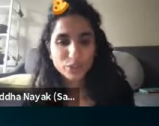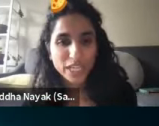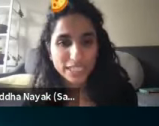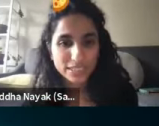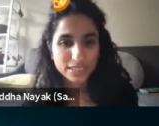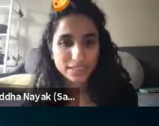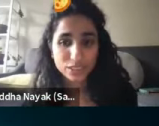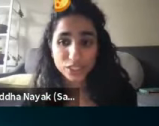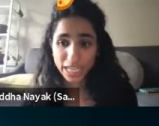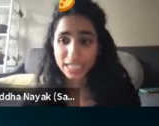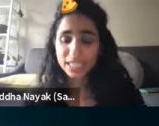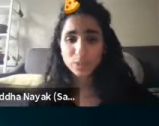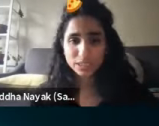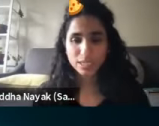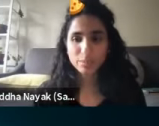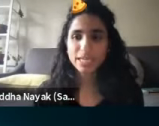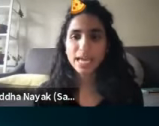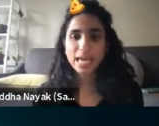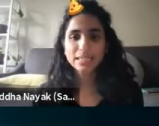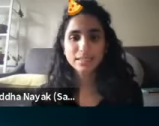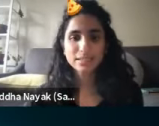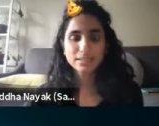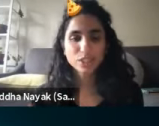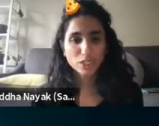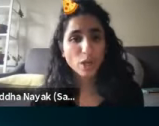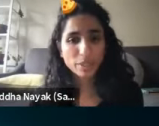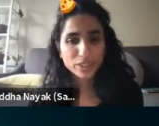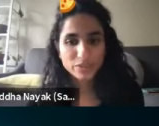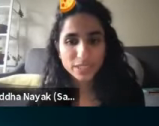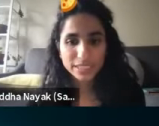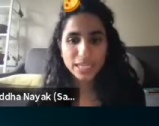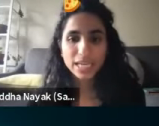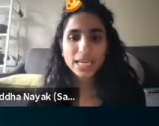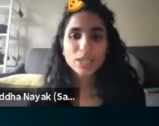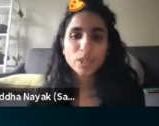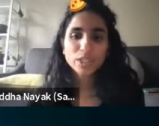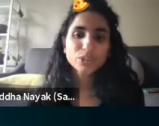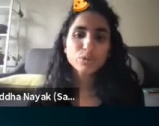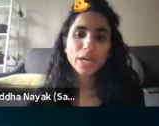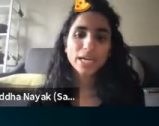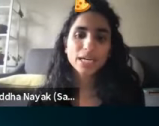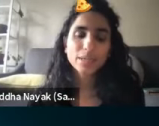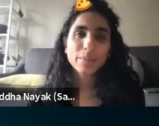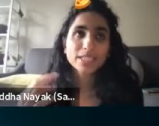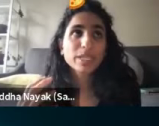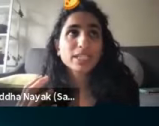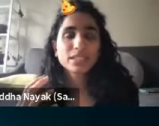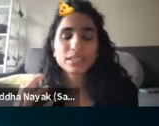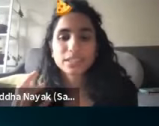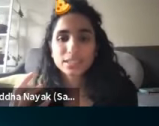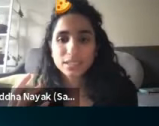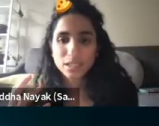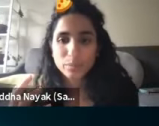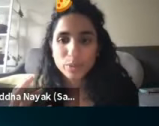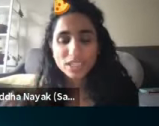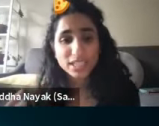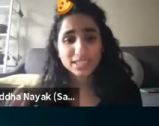a neuroscientist, Shigeki Watanabe at the Johns Hopkins University. He wanted to explain